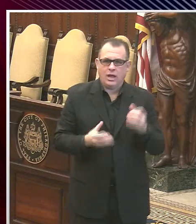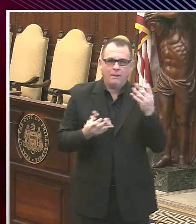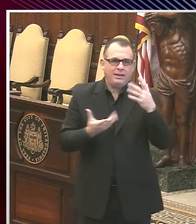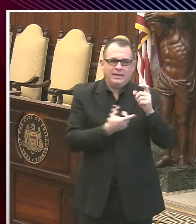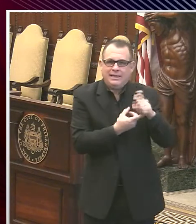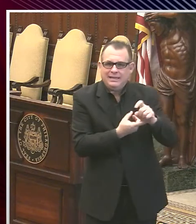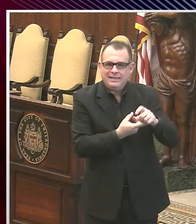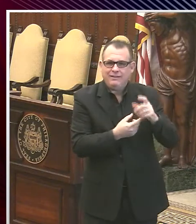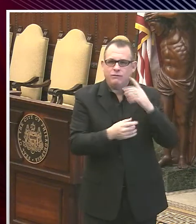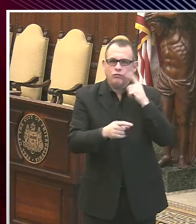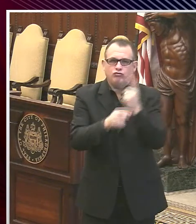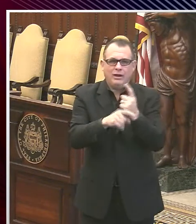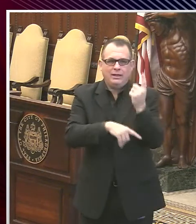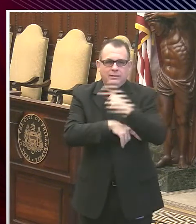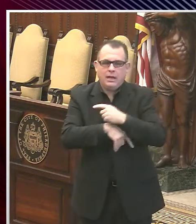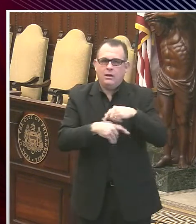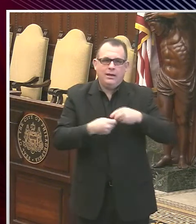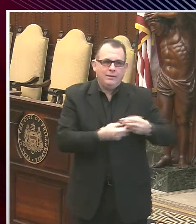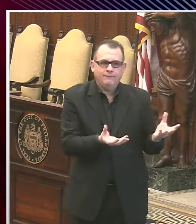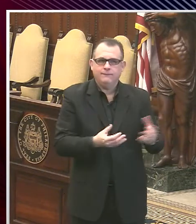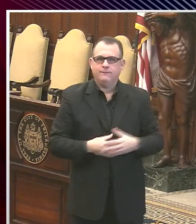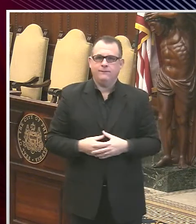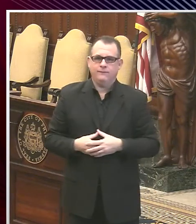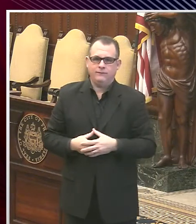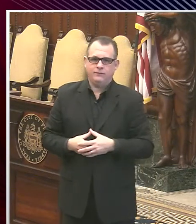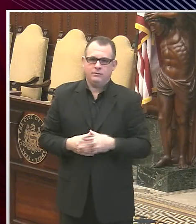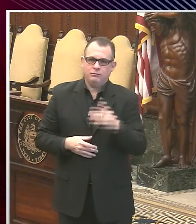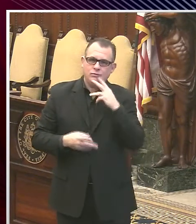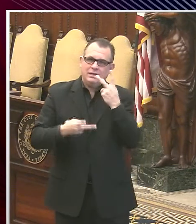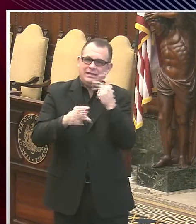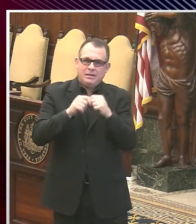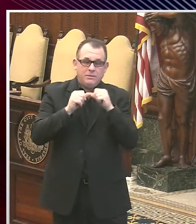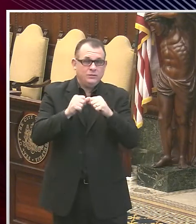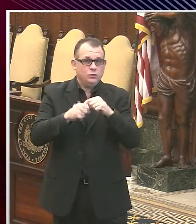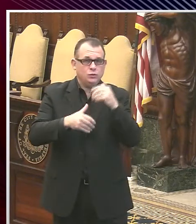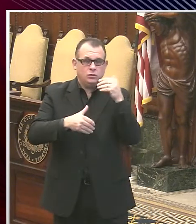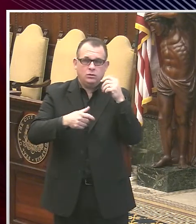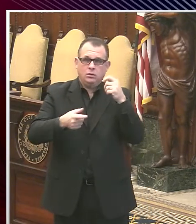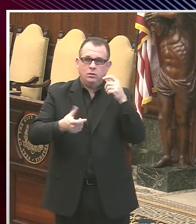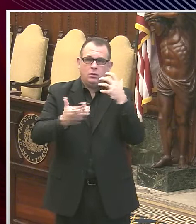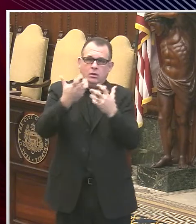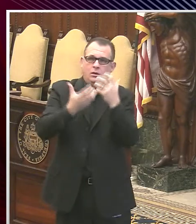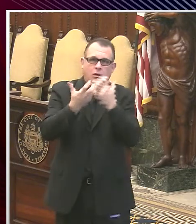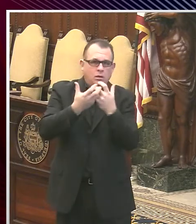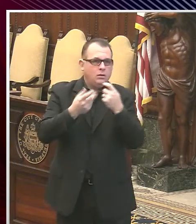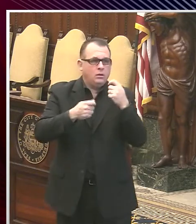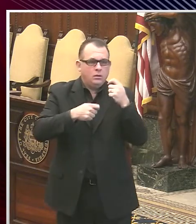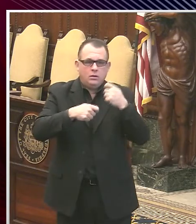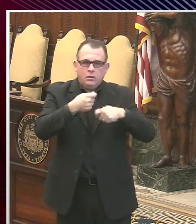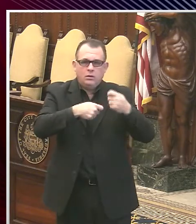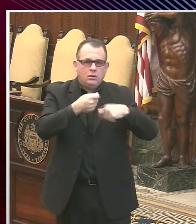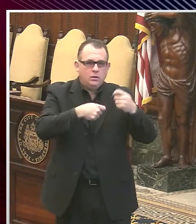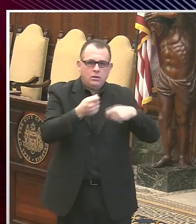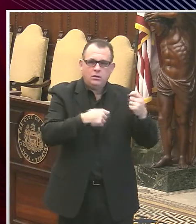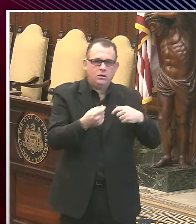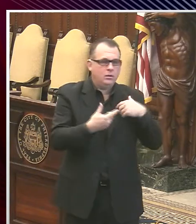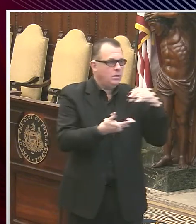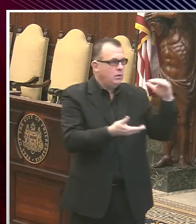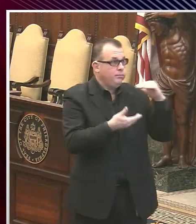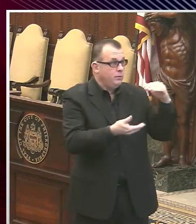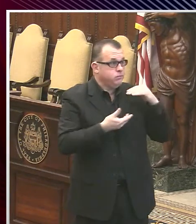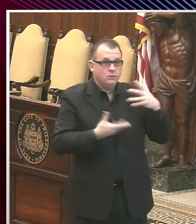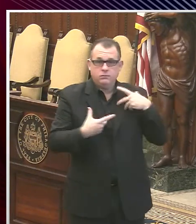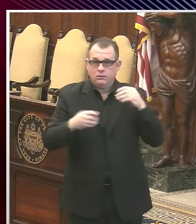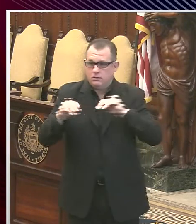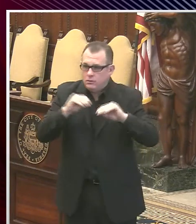amount of doses they need on the day that they need it. So it is a continuous process of vaccine coming in, but